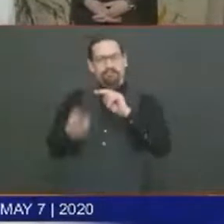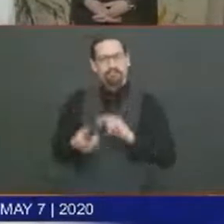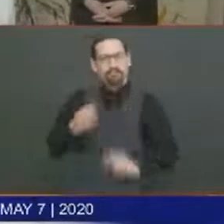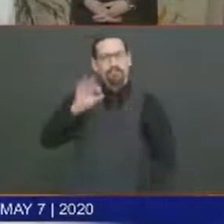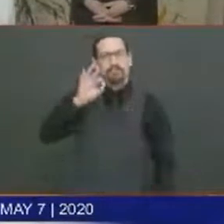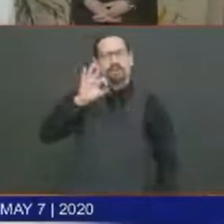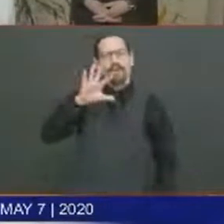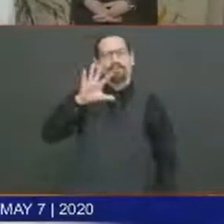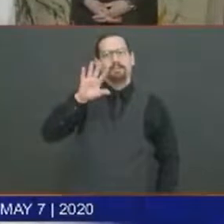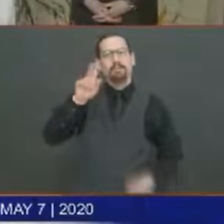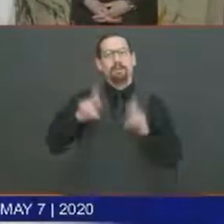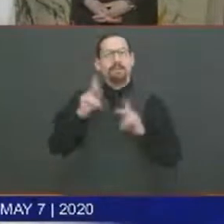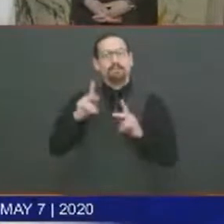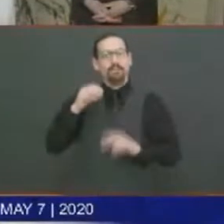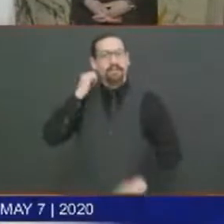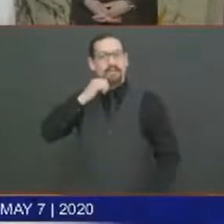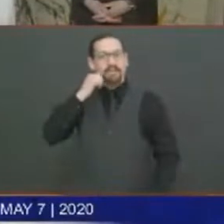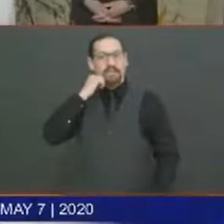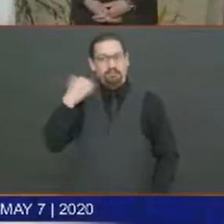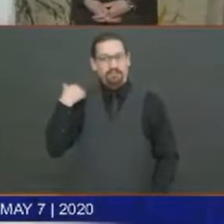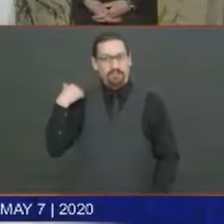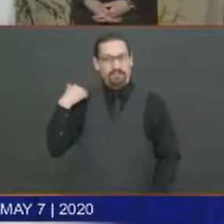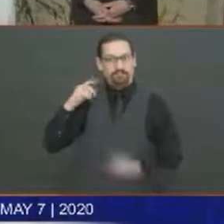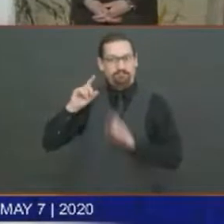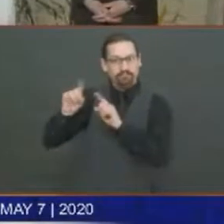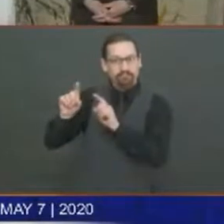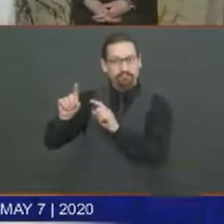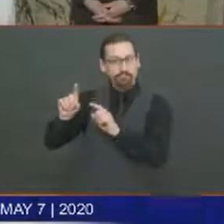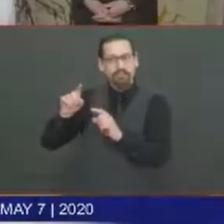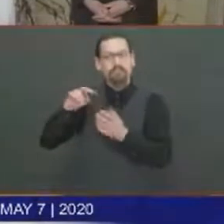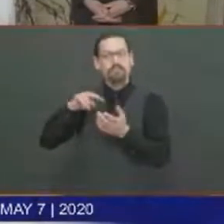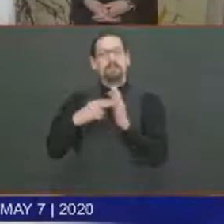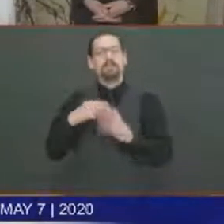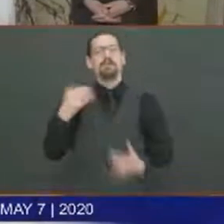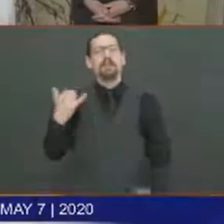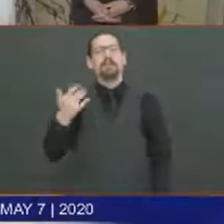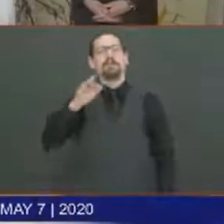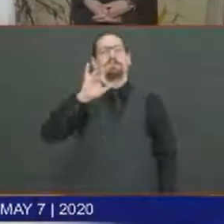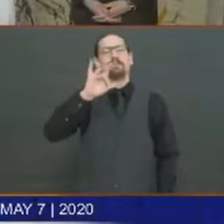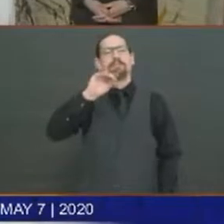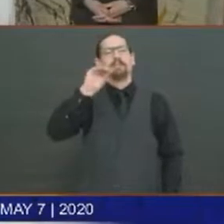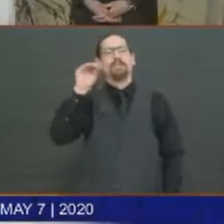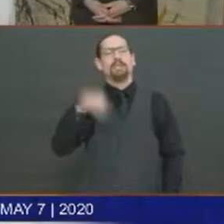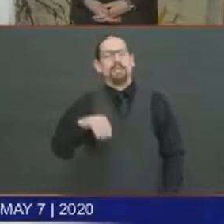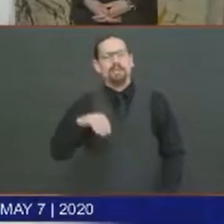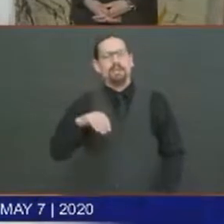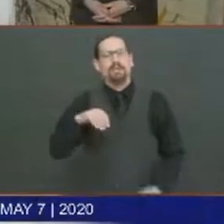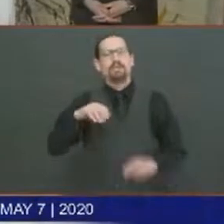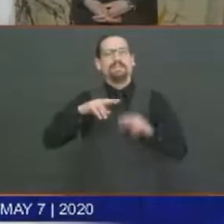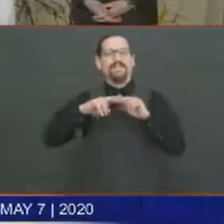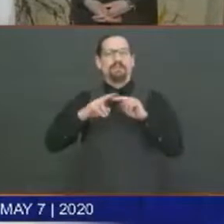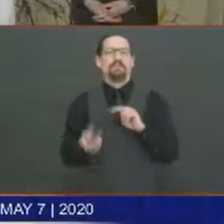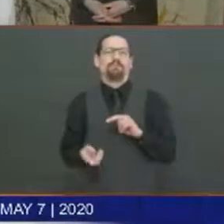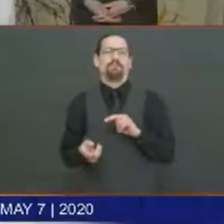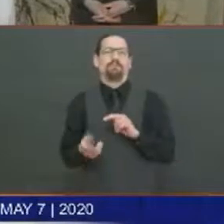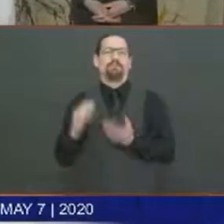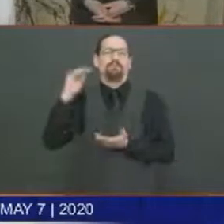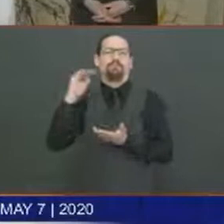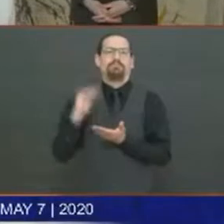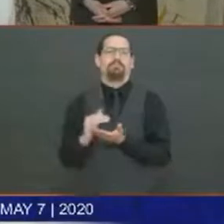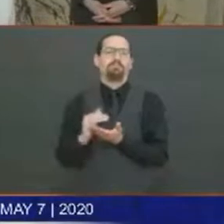day. So that's a 25% drop in the new case trend over the last 2 weeks, over the last 14